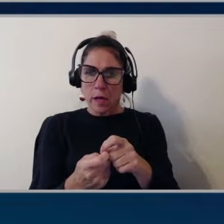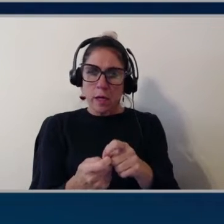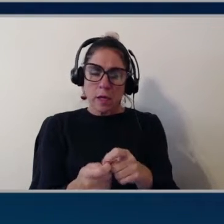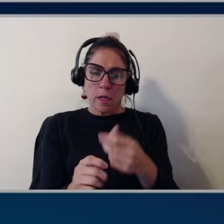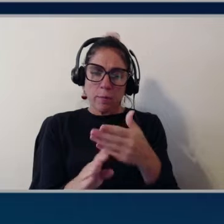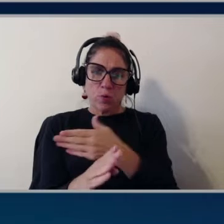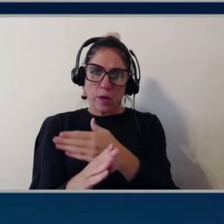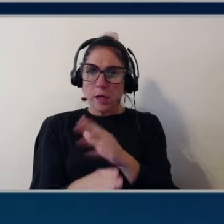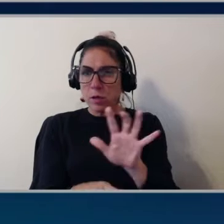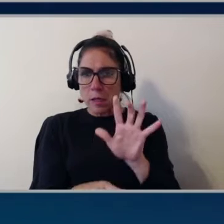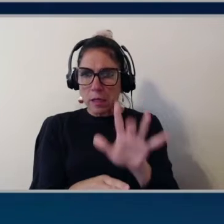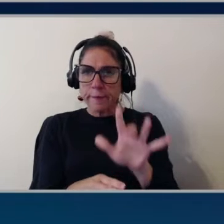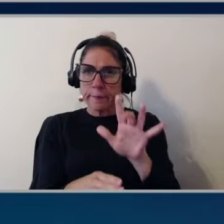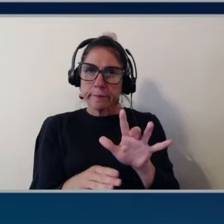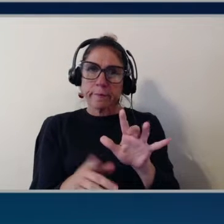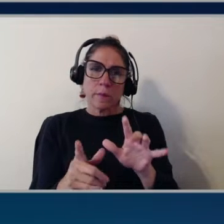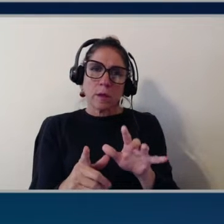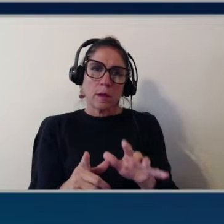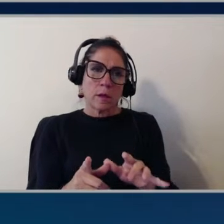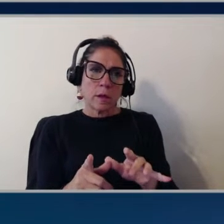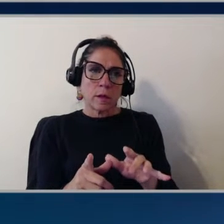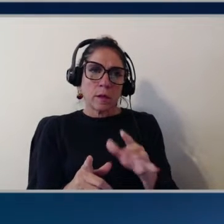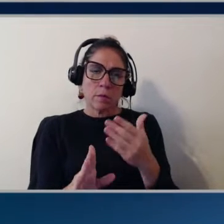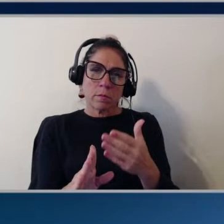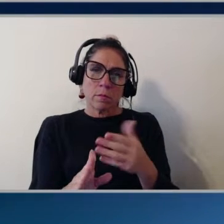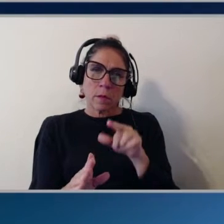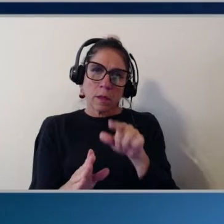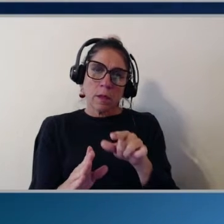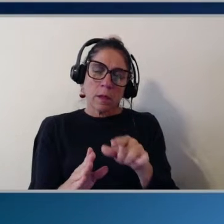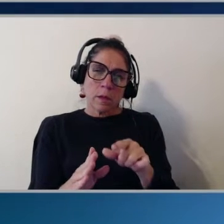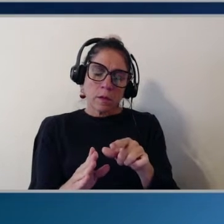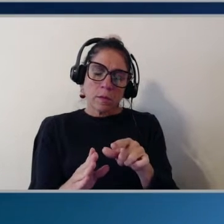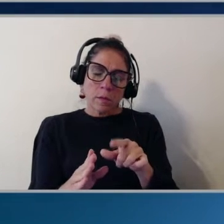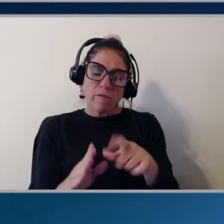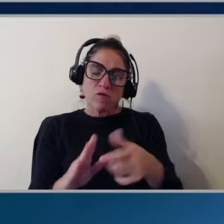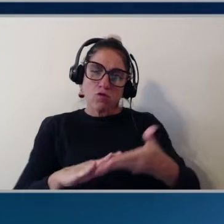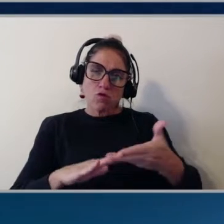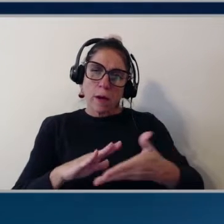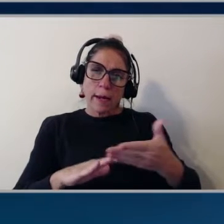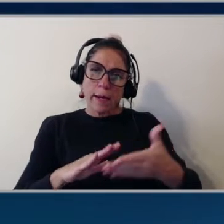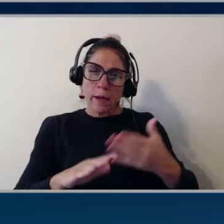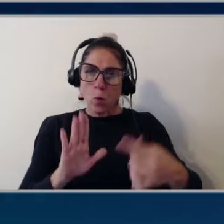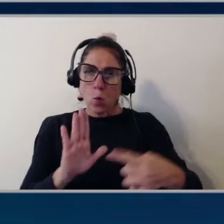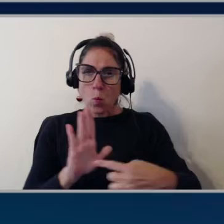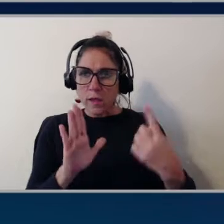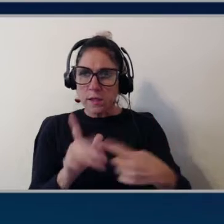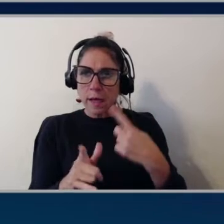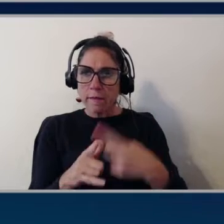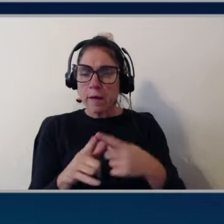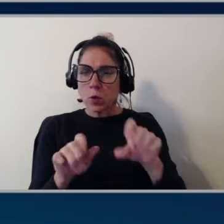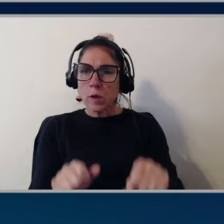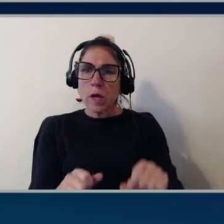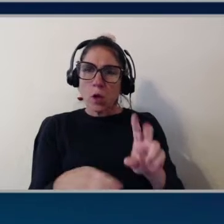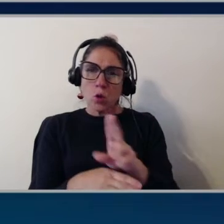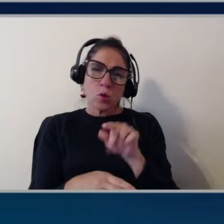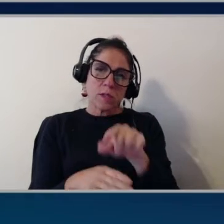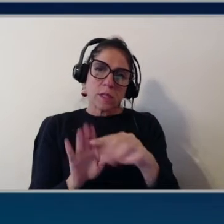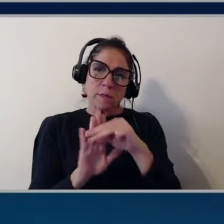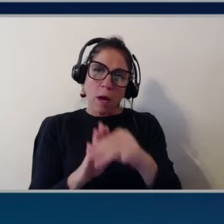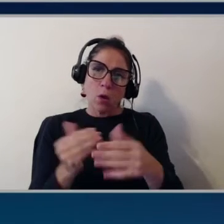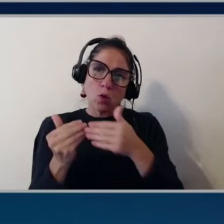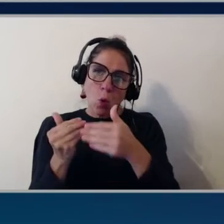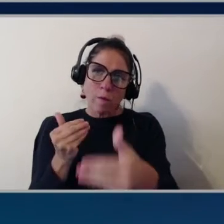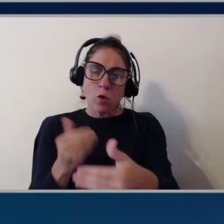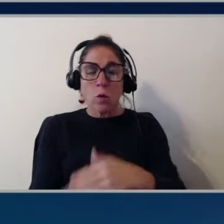the quantized model will be saved. So you just run it basically once, and then you can reuse this model going forward.